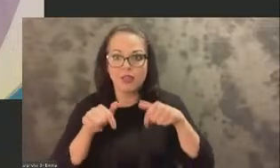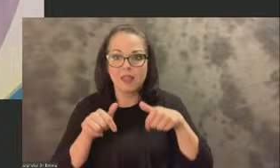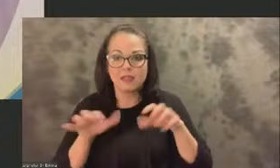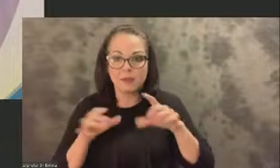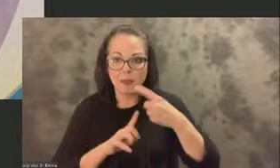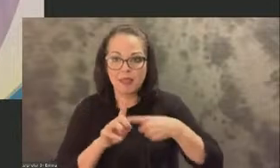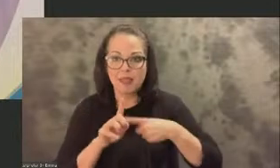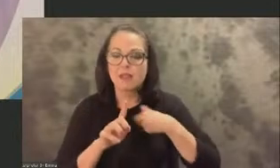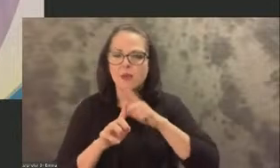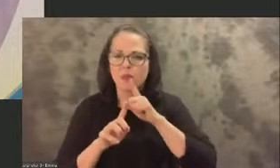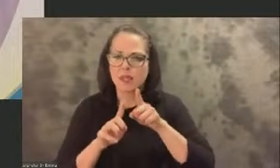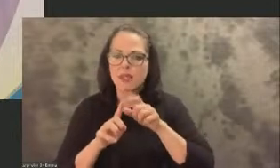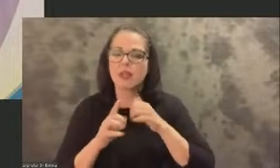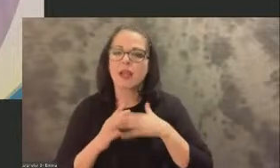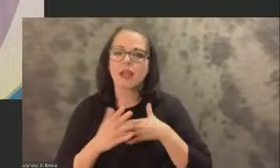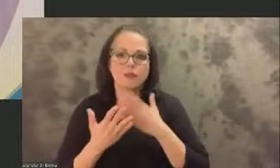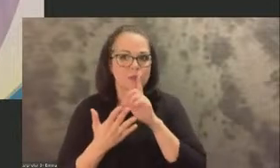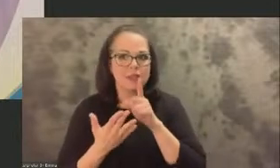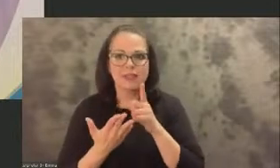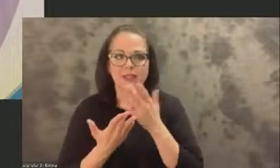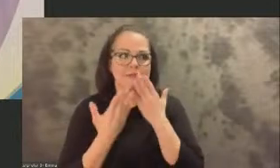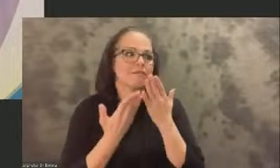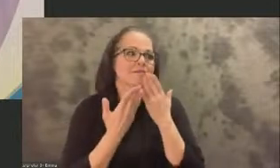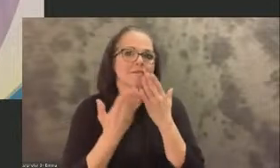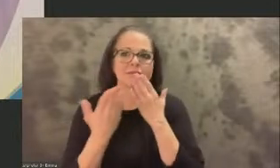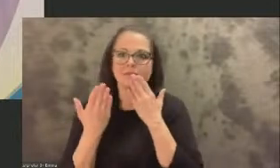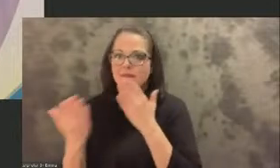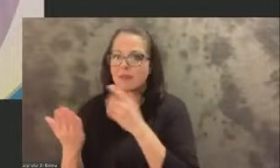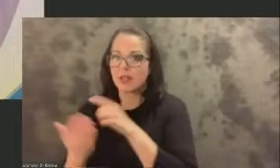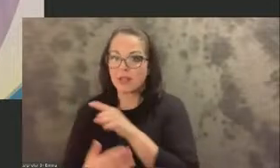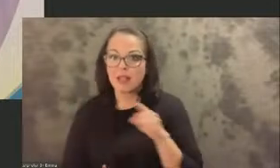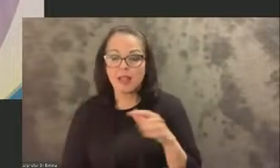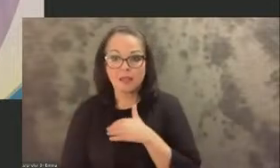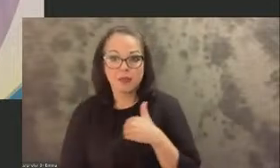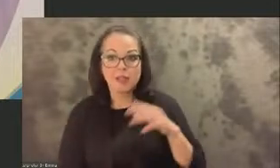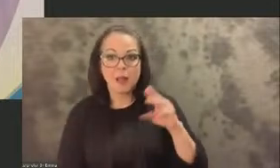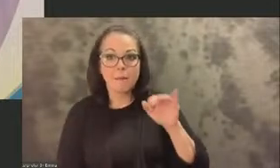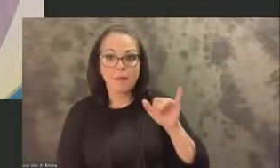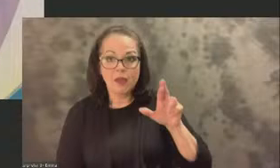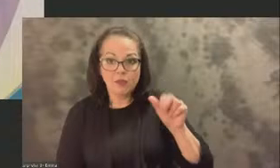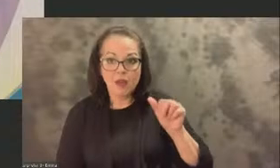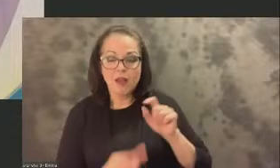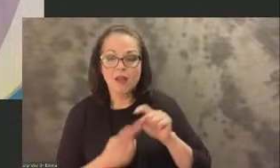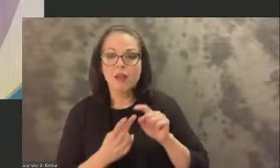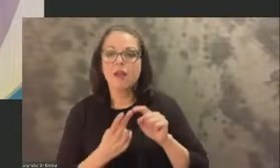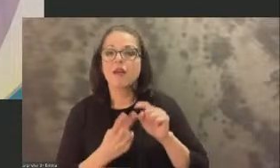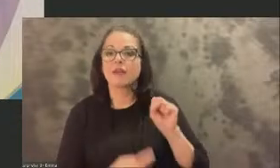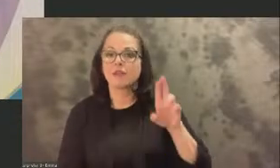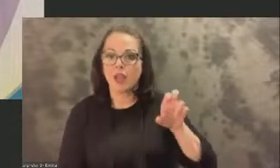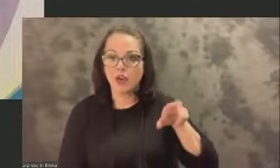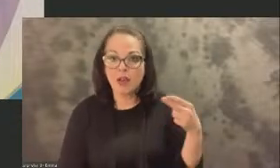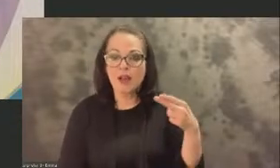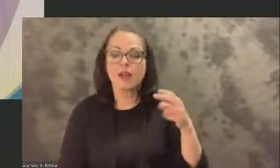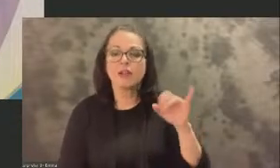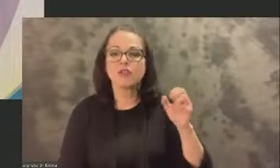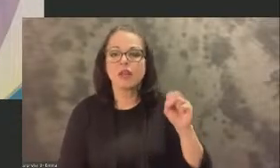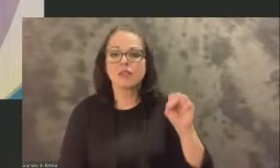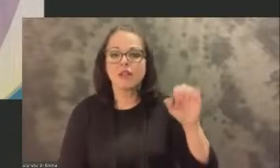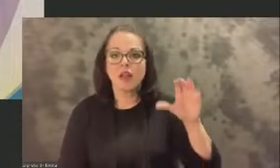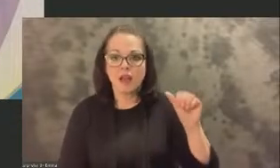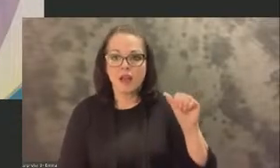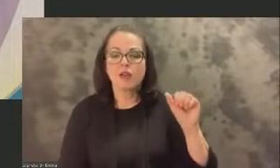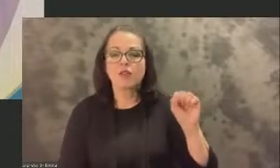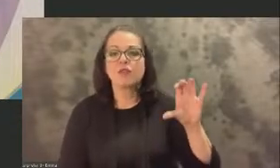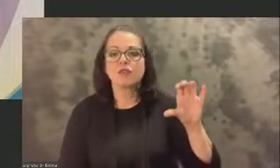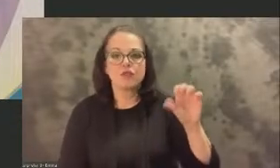express my gratitude to the members, Myra Alvarez, Sarah Bleich, Jessica Cardigan, Richard Cho,